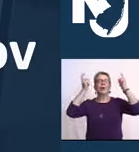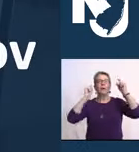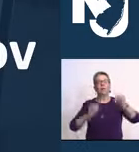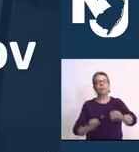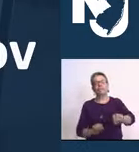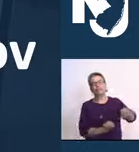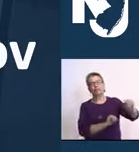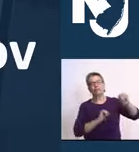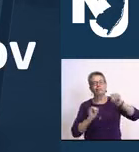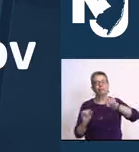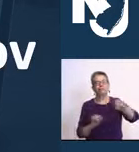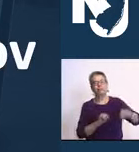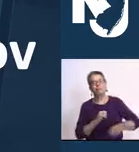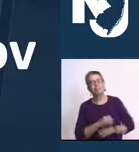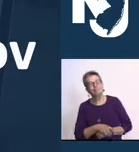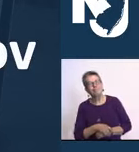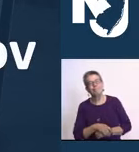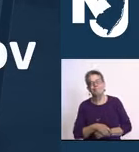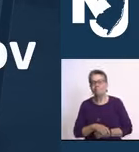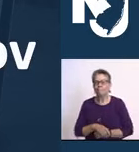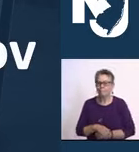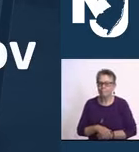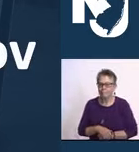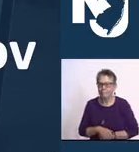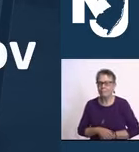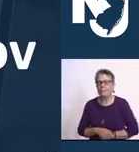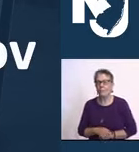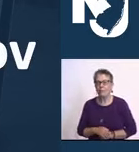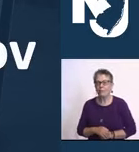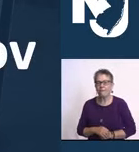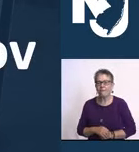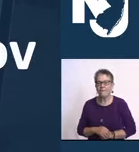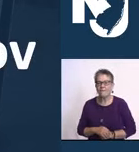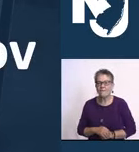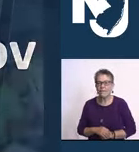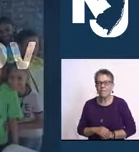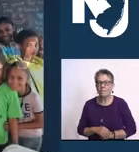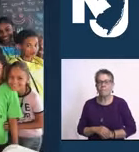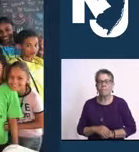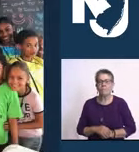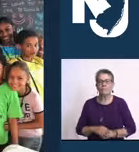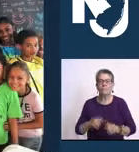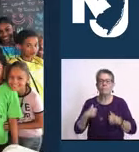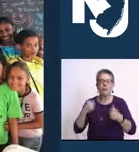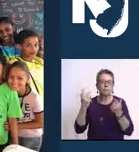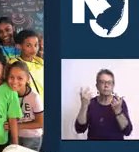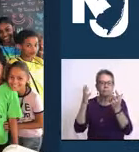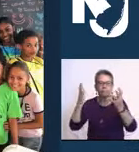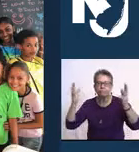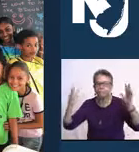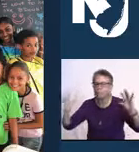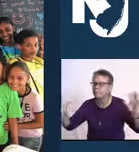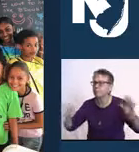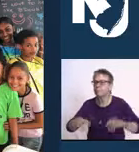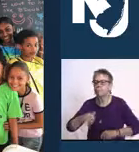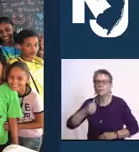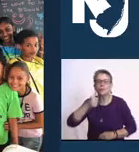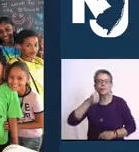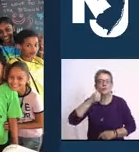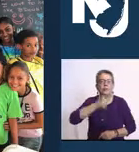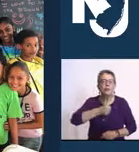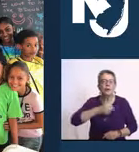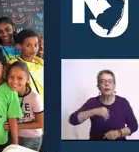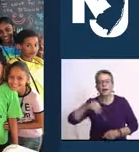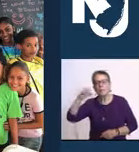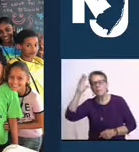years. Next up, I want to give a quick shout out to the Boys and Girls Club of Camden County, which partnered with the New Jersey